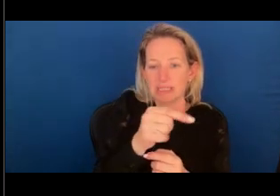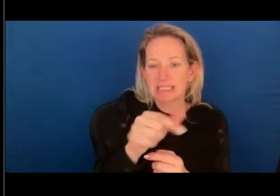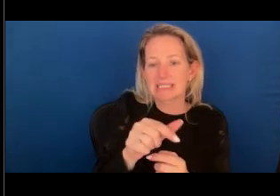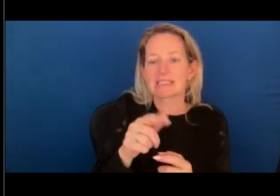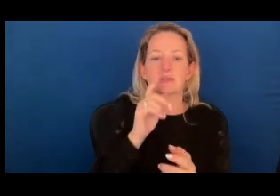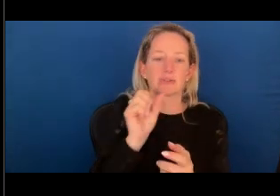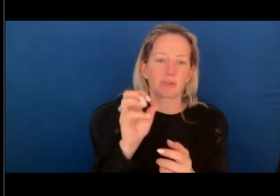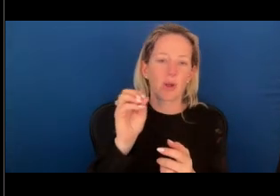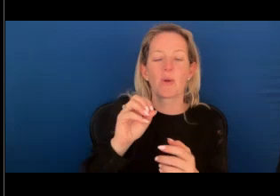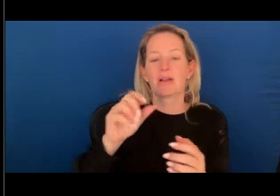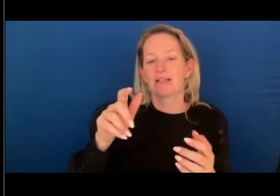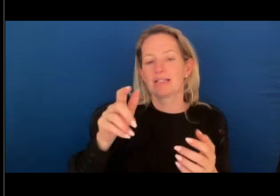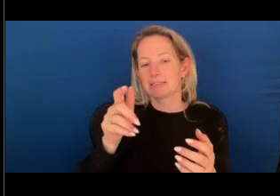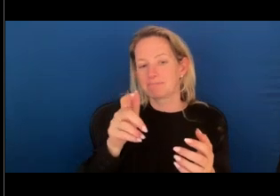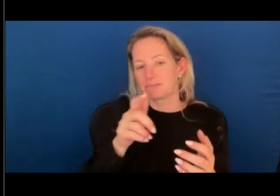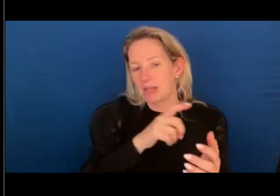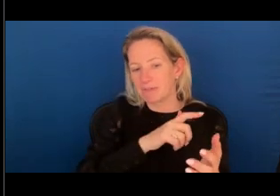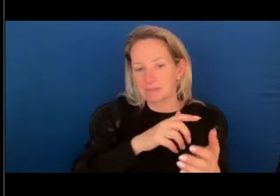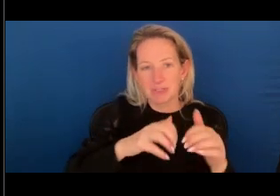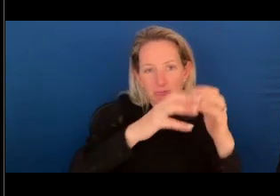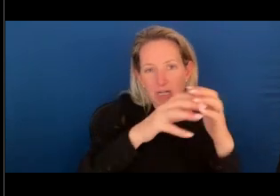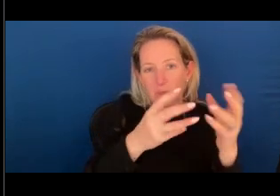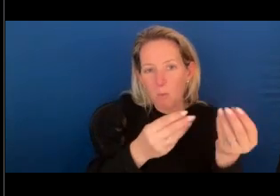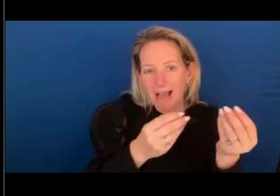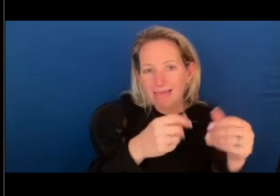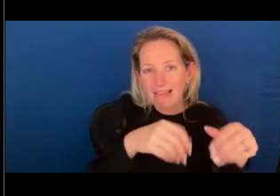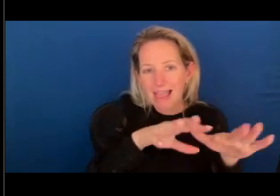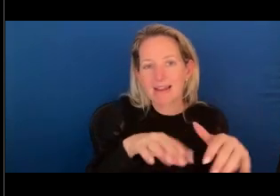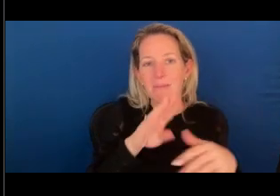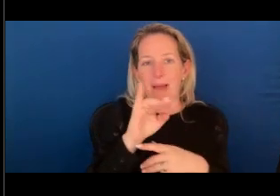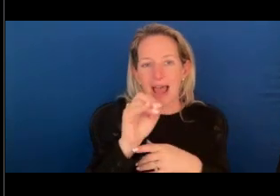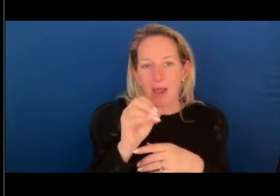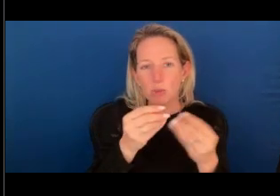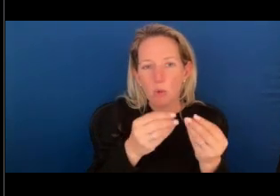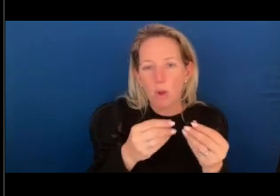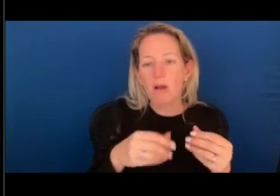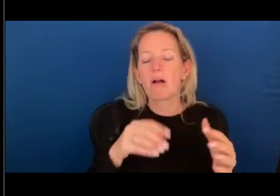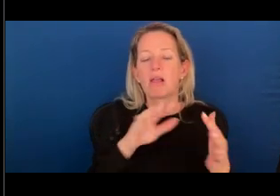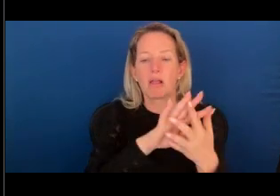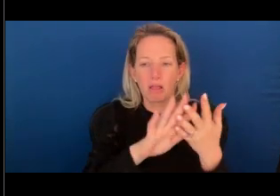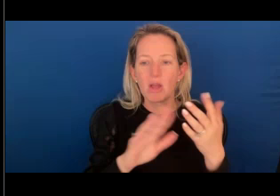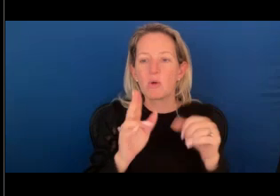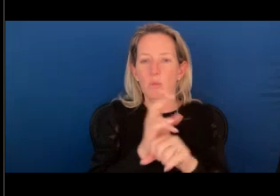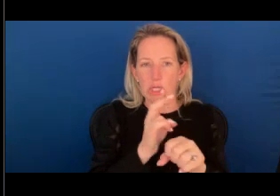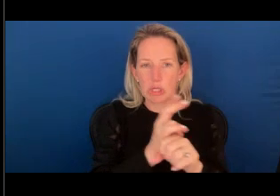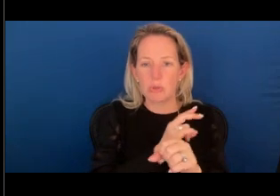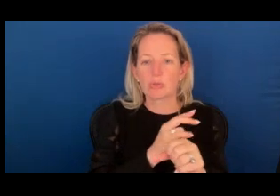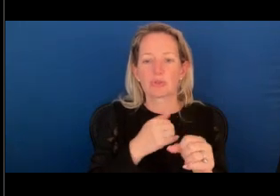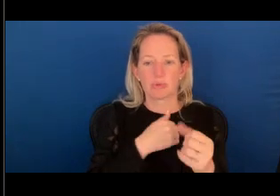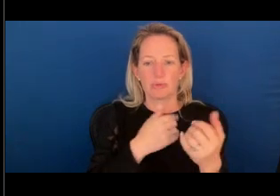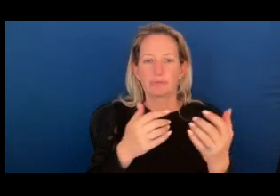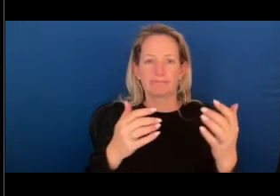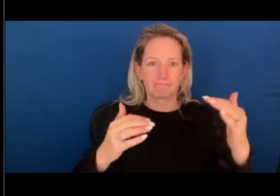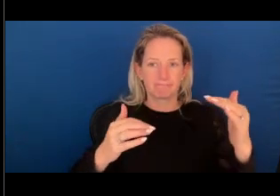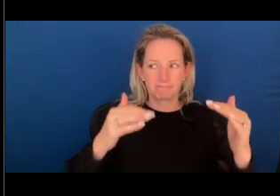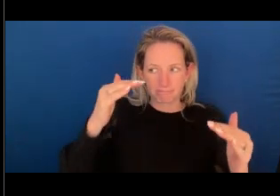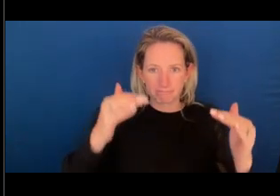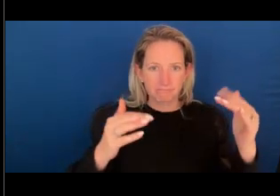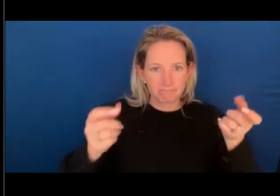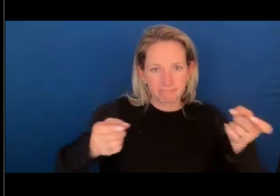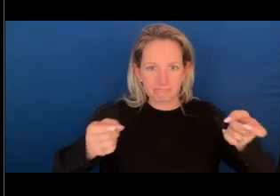bioretention systems, constructed wetlands, bioswales in urban areas that can be used for addressing stormwater quantity